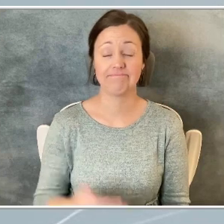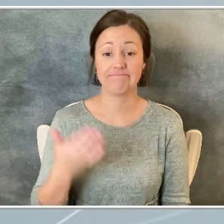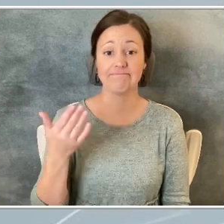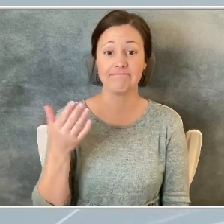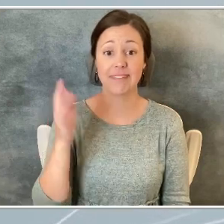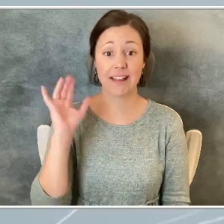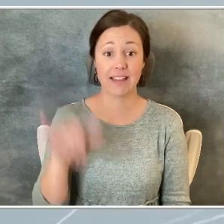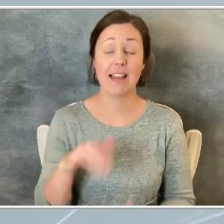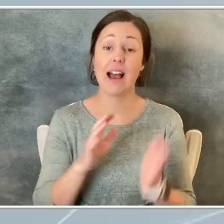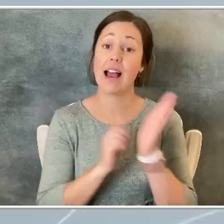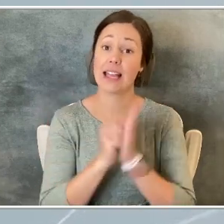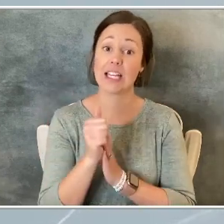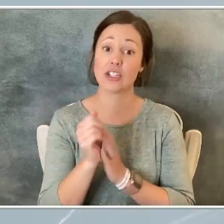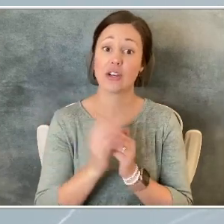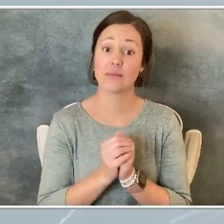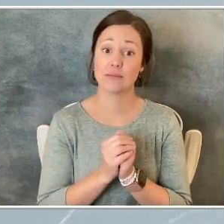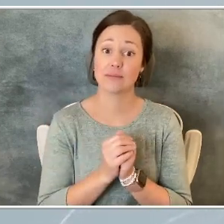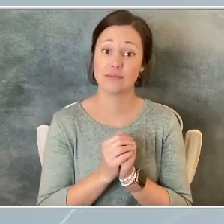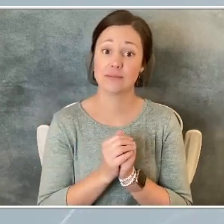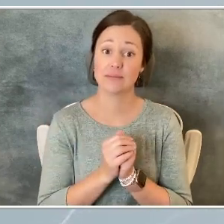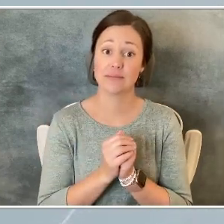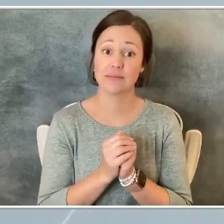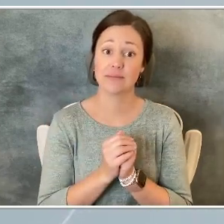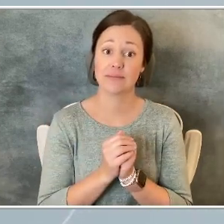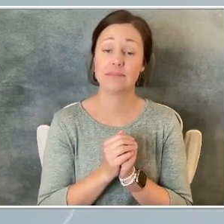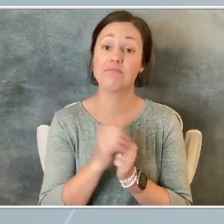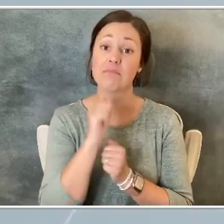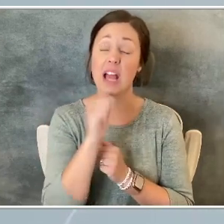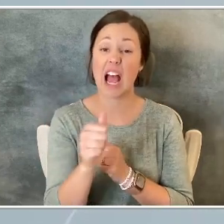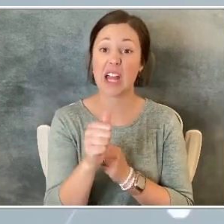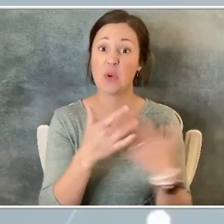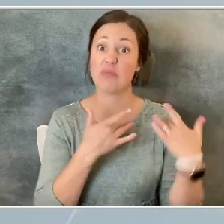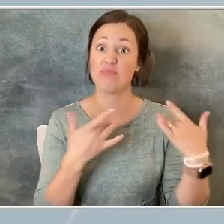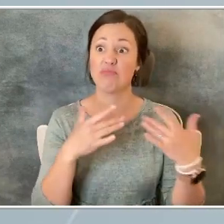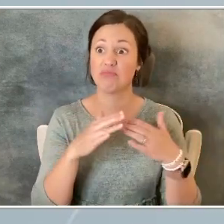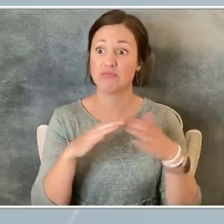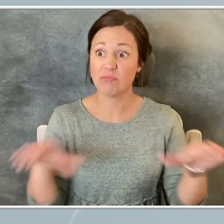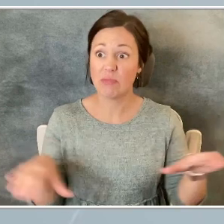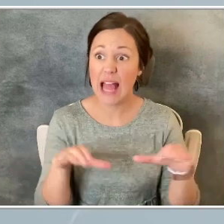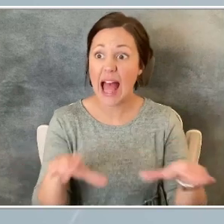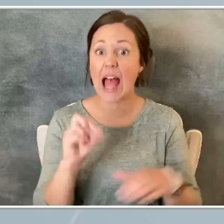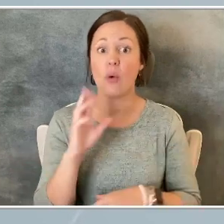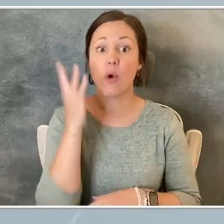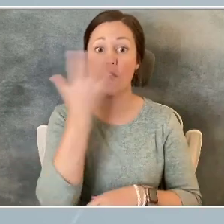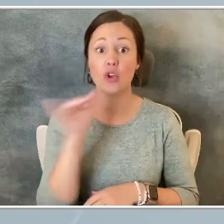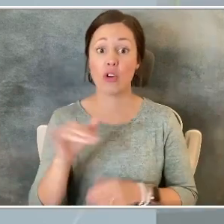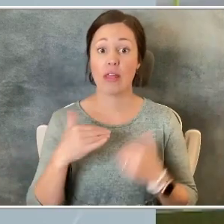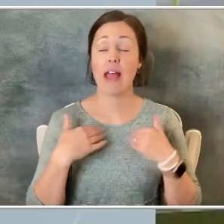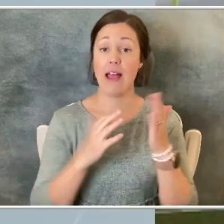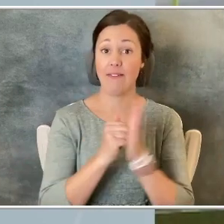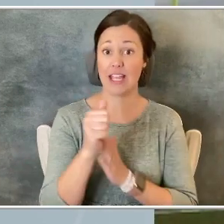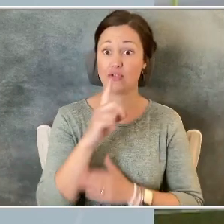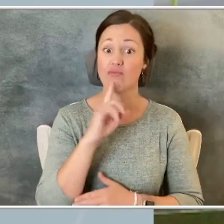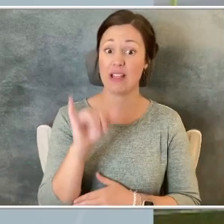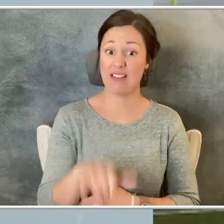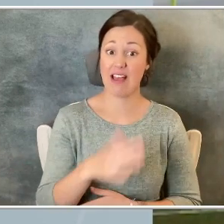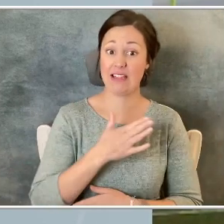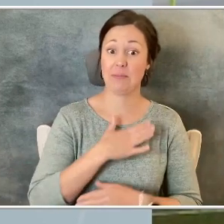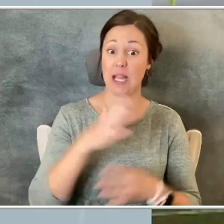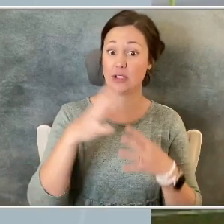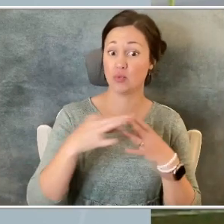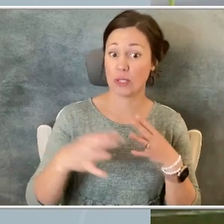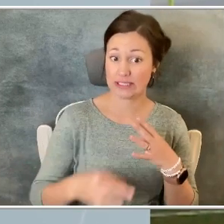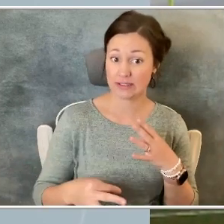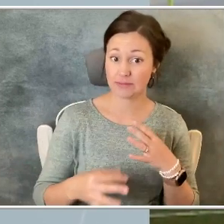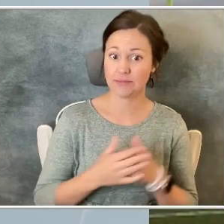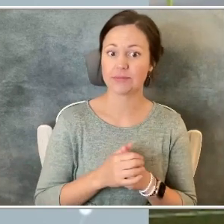I don't look normally like I have cancer. I don't act like I have cancer most days. That's by choice. You were speaking